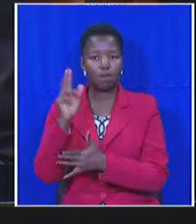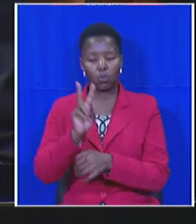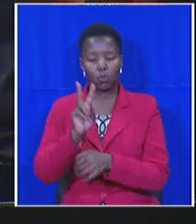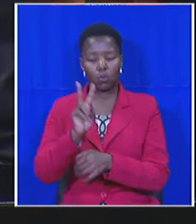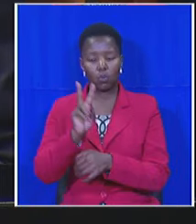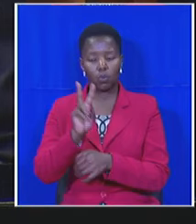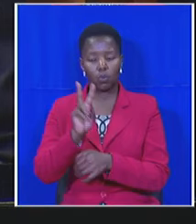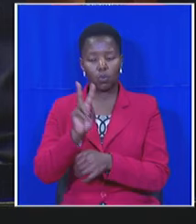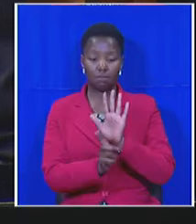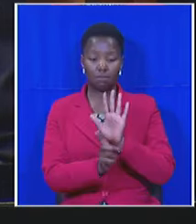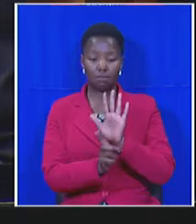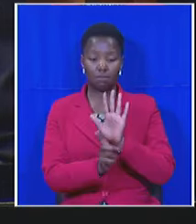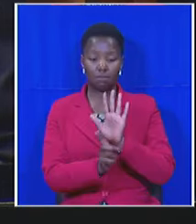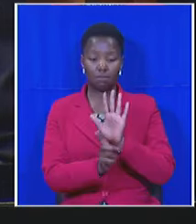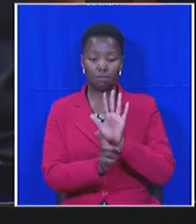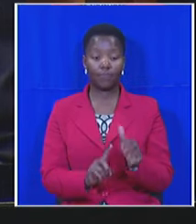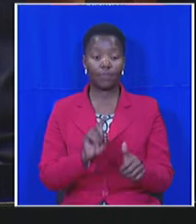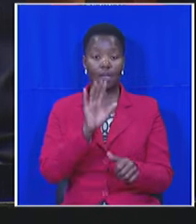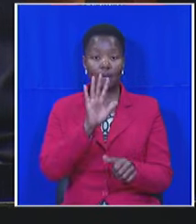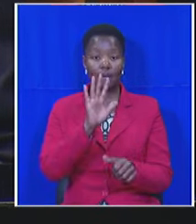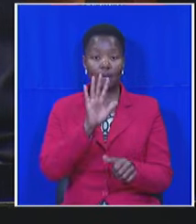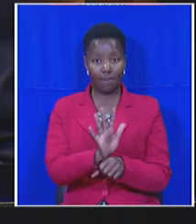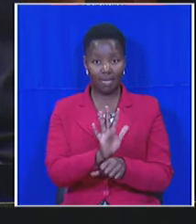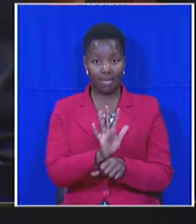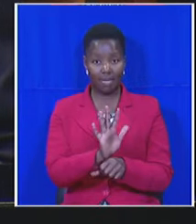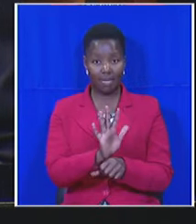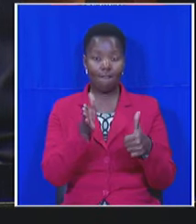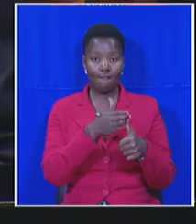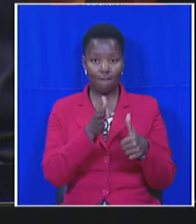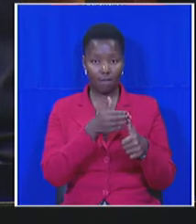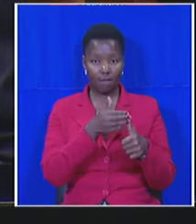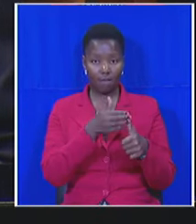5 minutes for the first division on a vote,